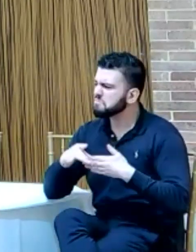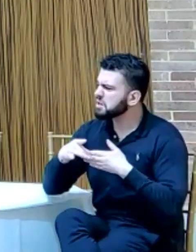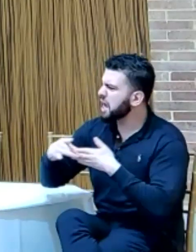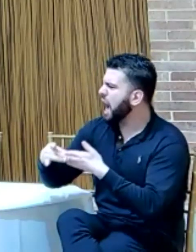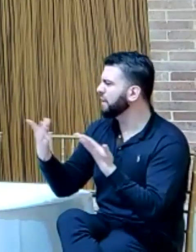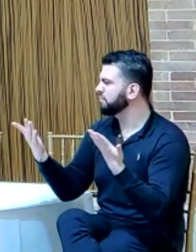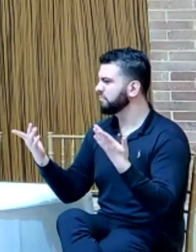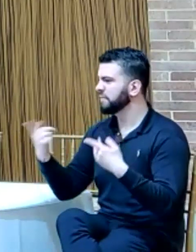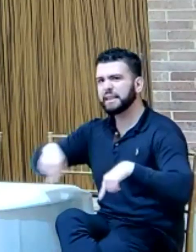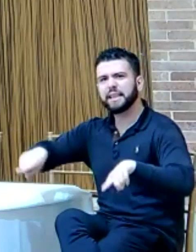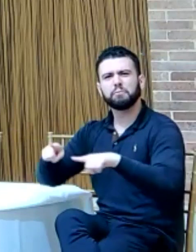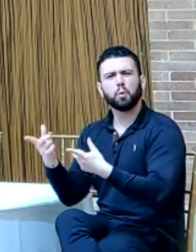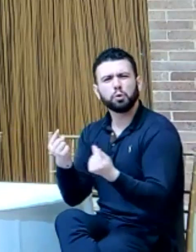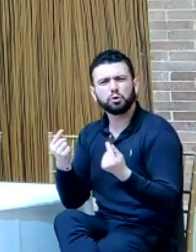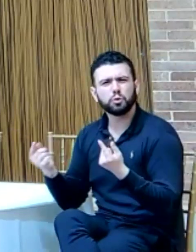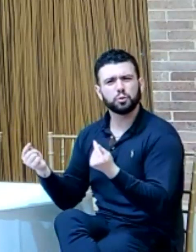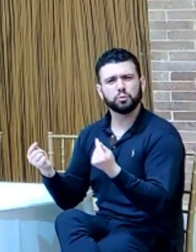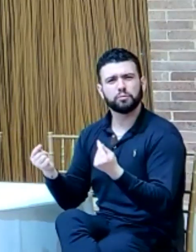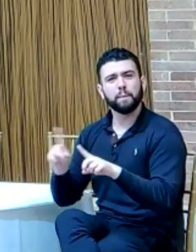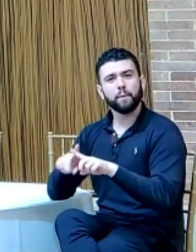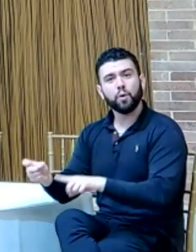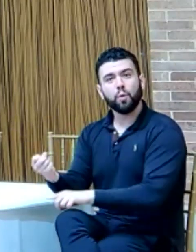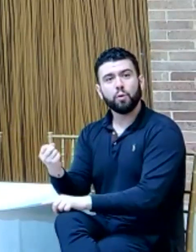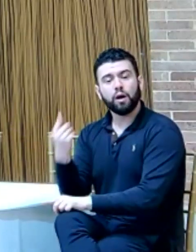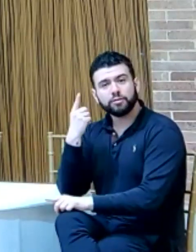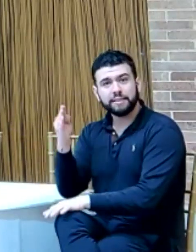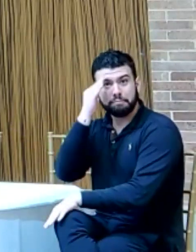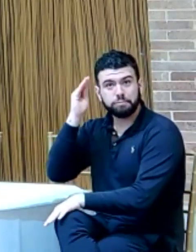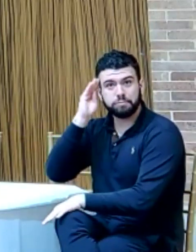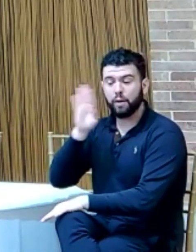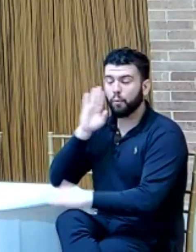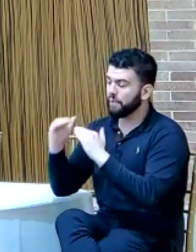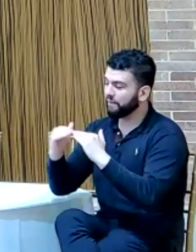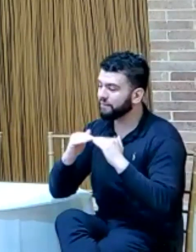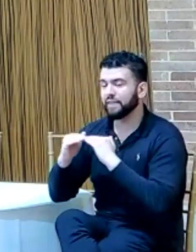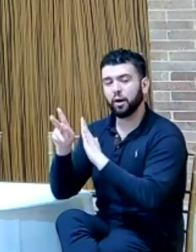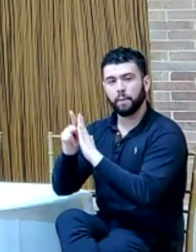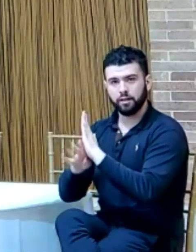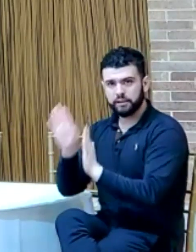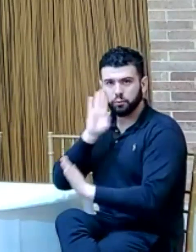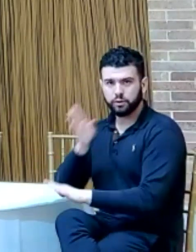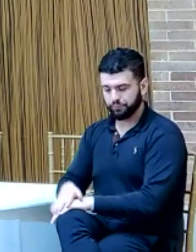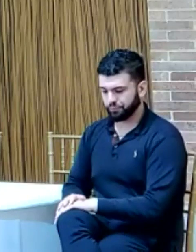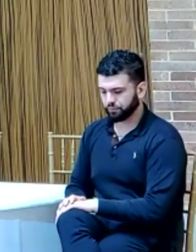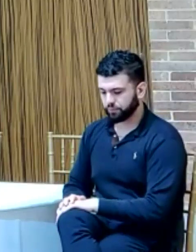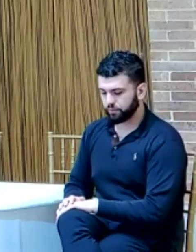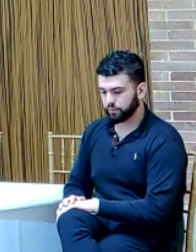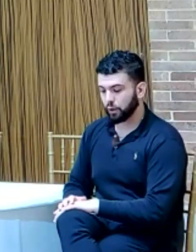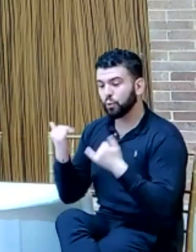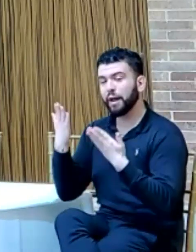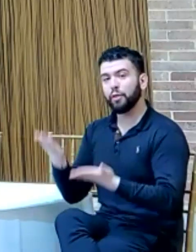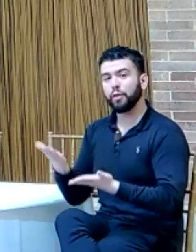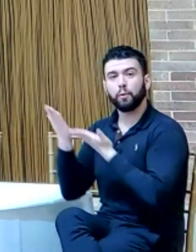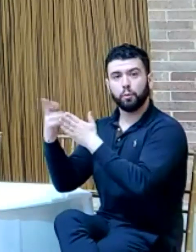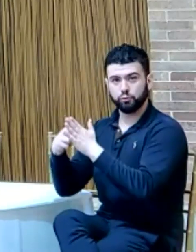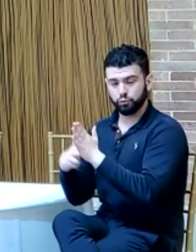Fair effective and comprehensive Admissions and termination policies so in doing so the proposed rule as